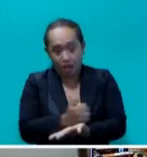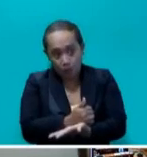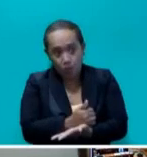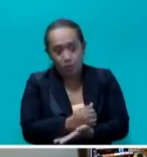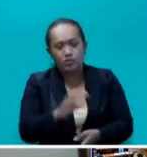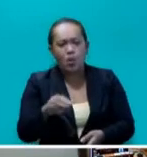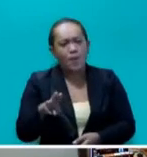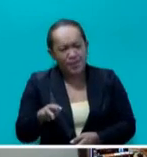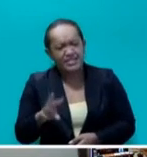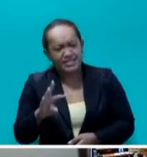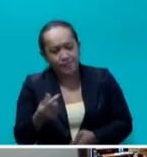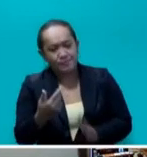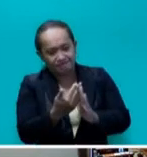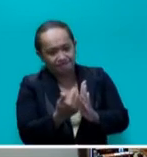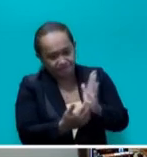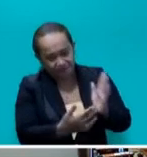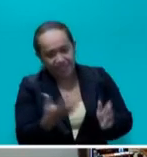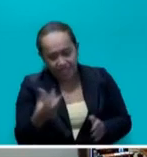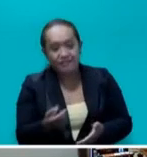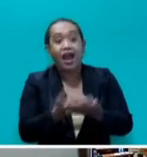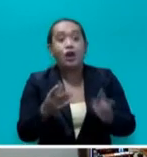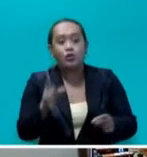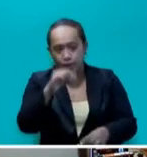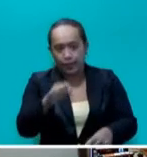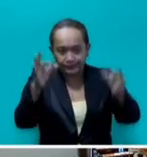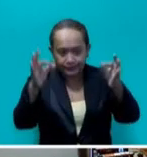and hopefully also enable them to make appropriate decisions regarding their